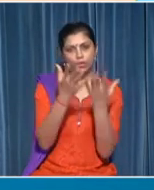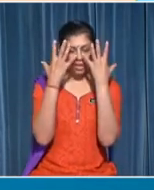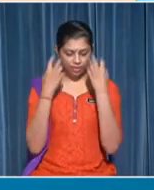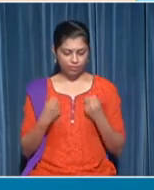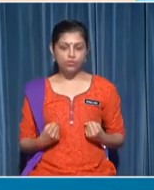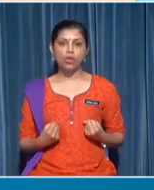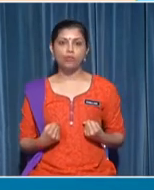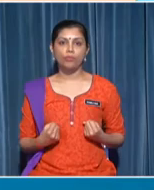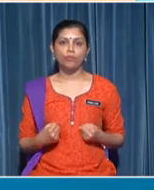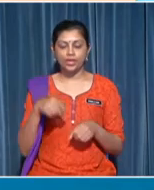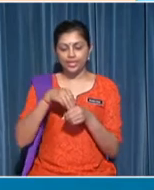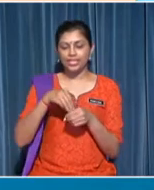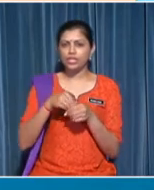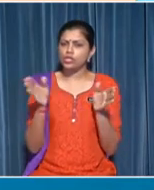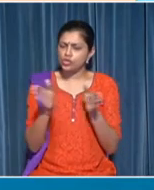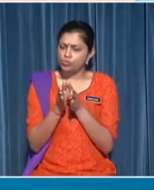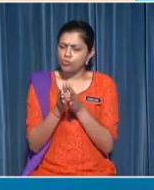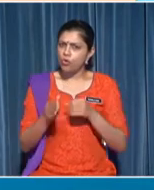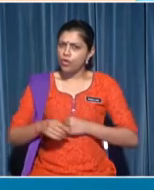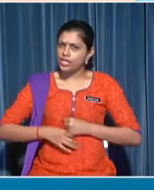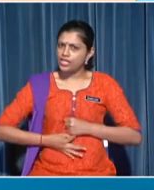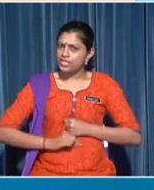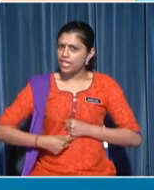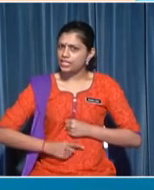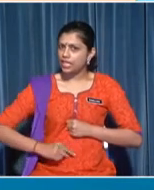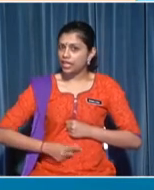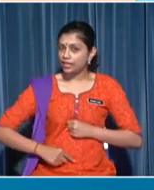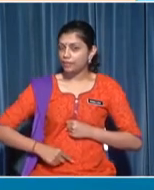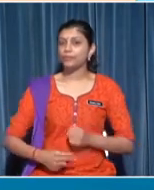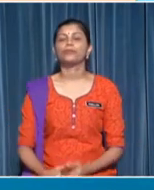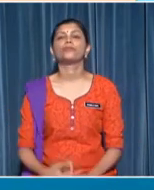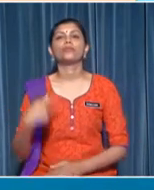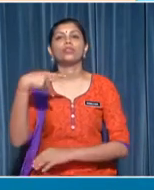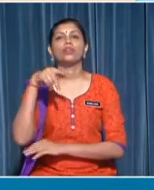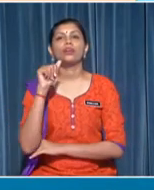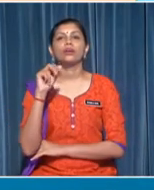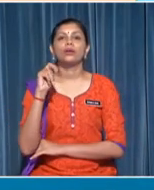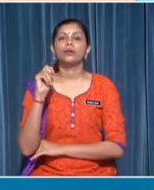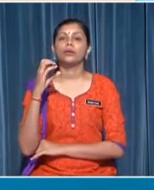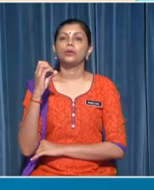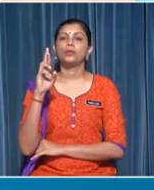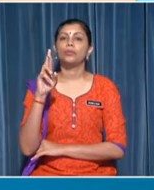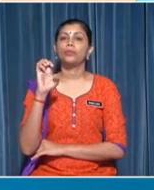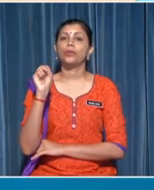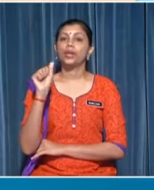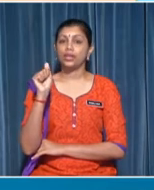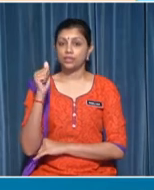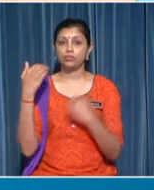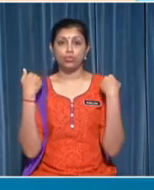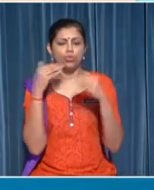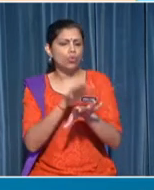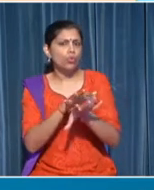in our small intestine. Our pancreas supplies enzymes that help